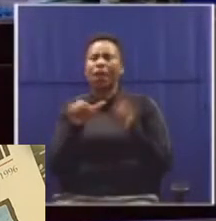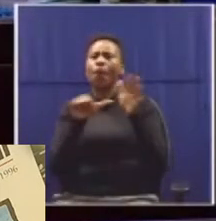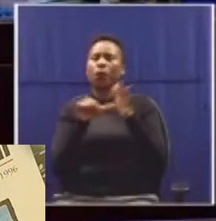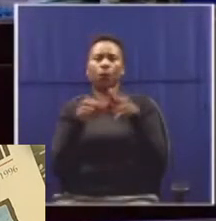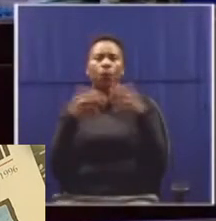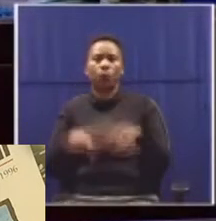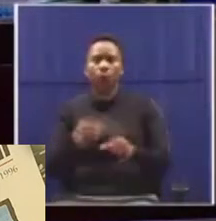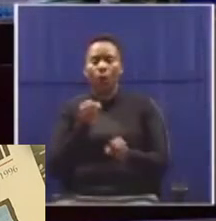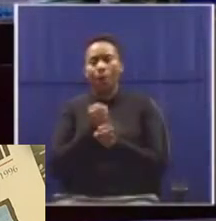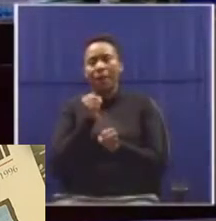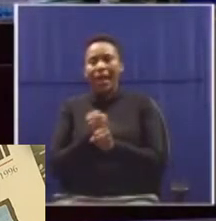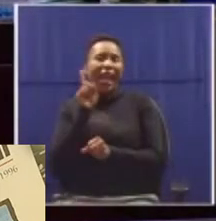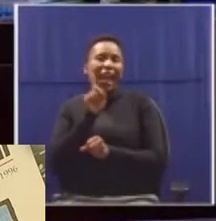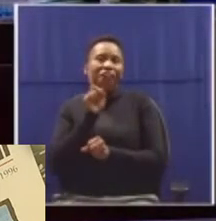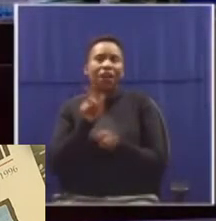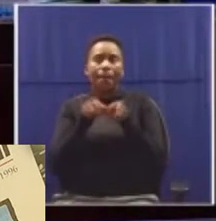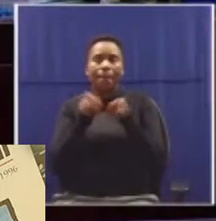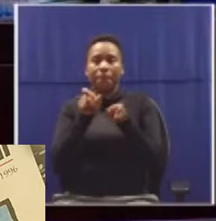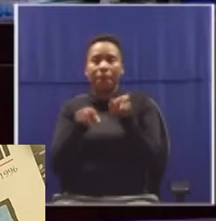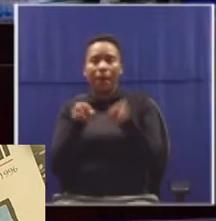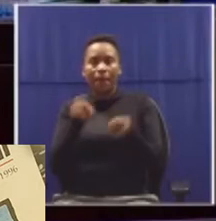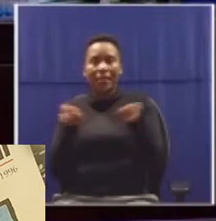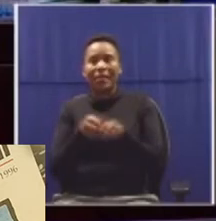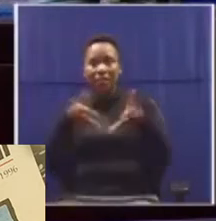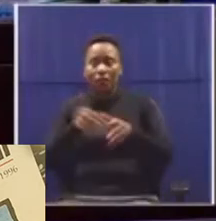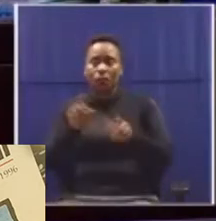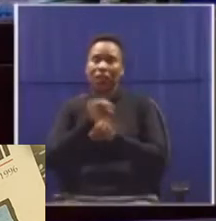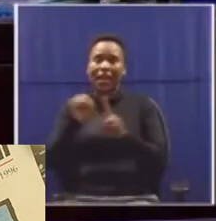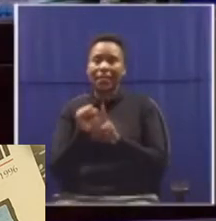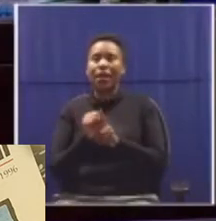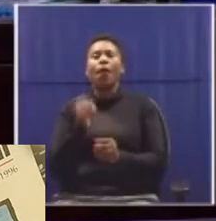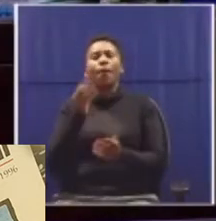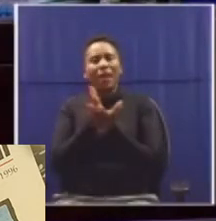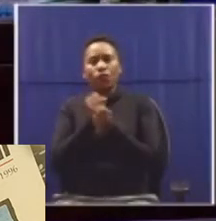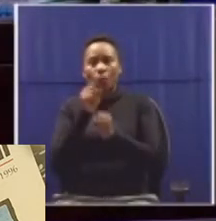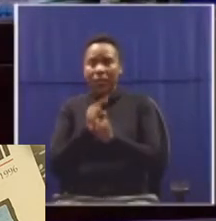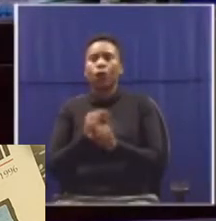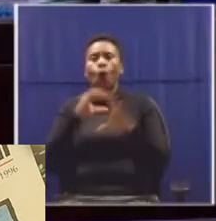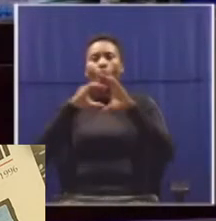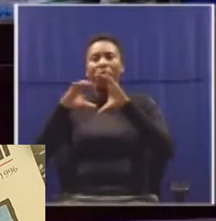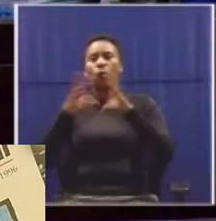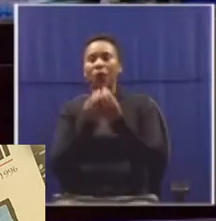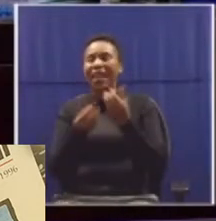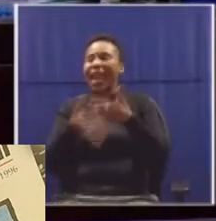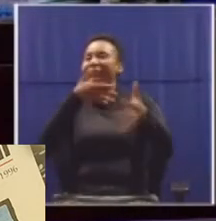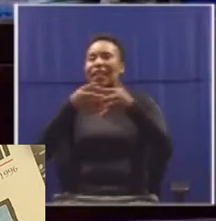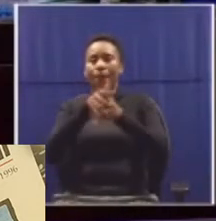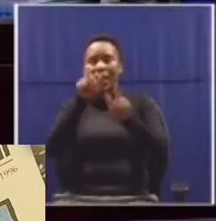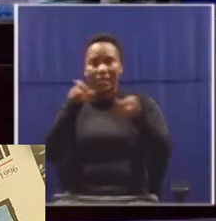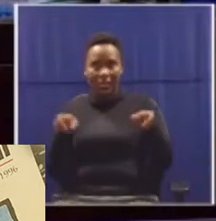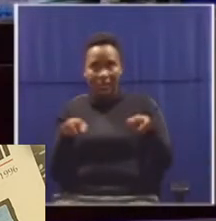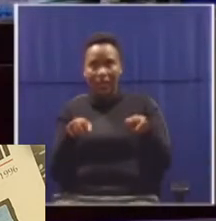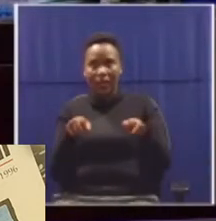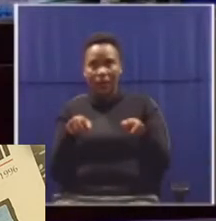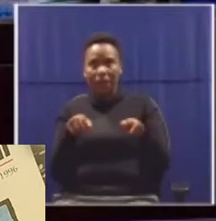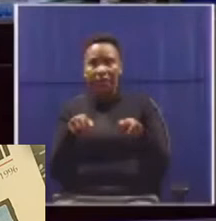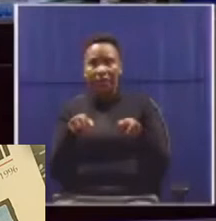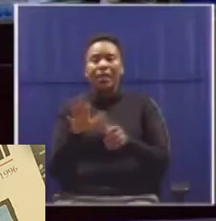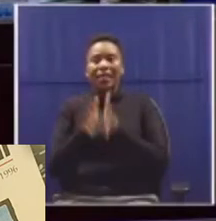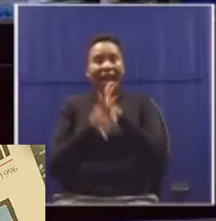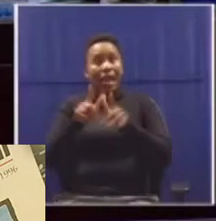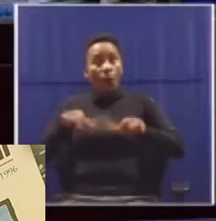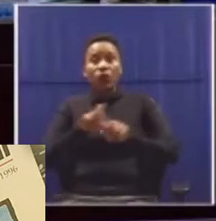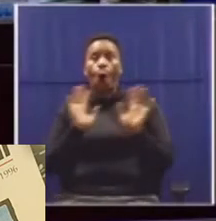every member of society to be able to communicate with those who cannot share sign language must not be used to further patronize by